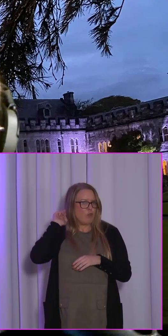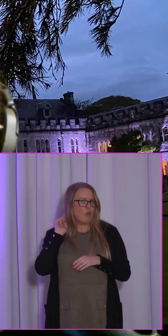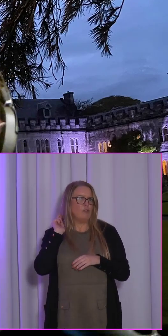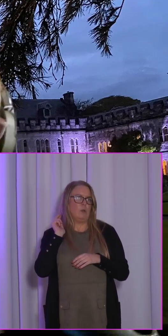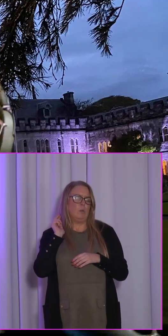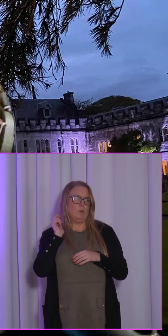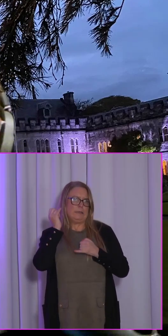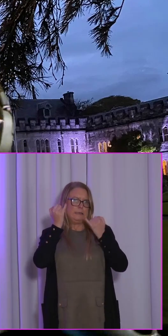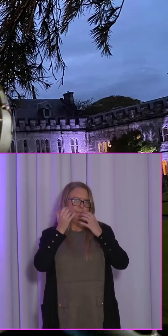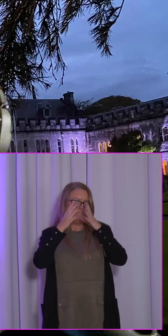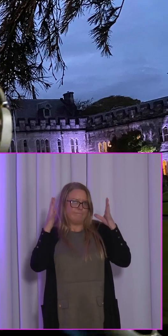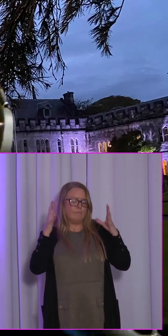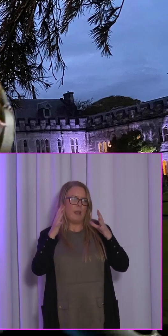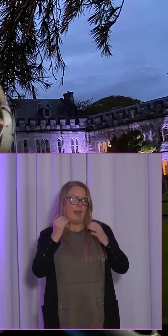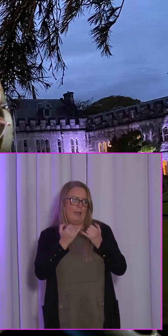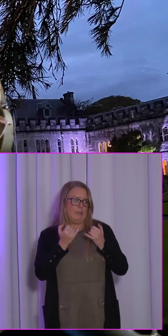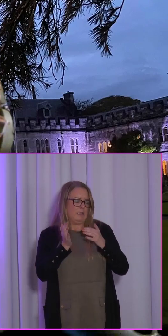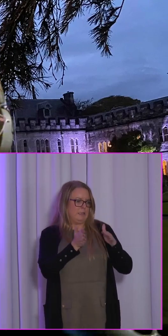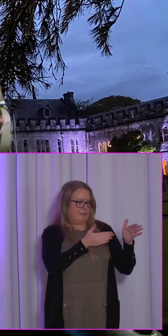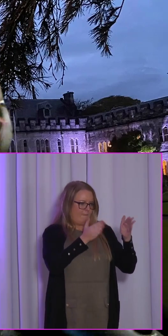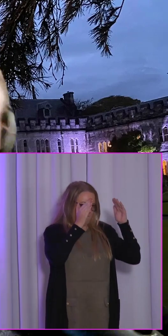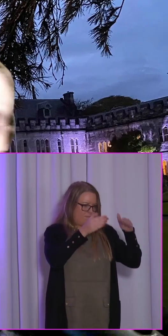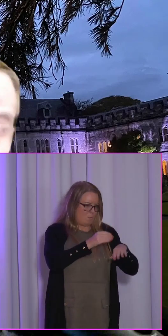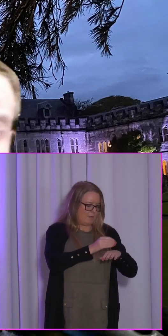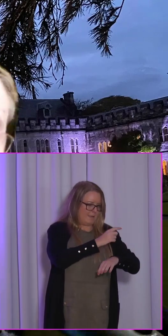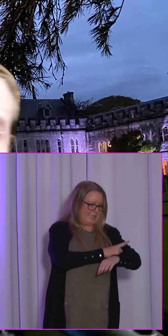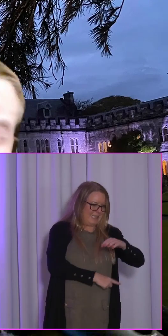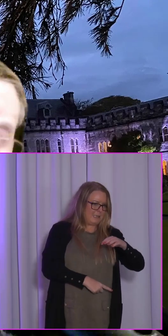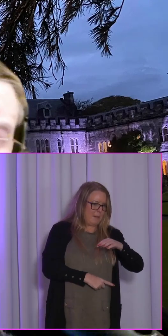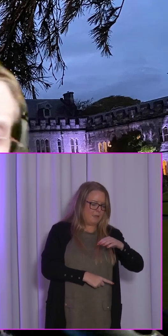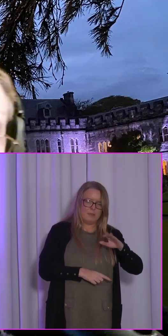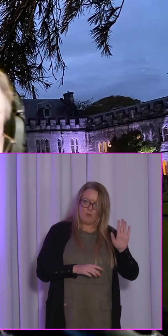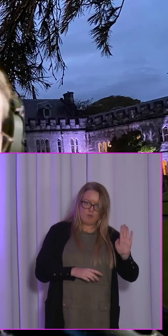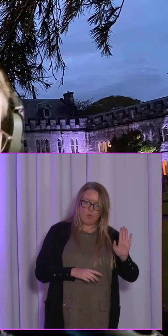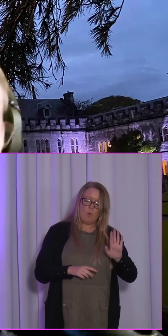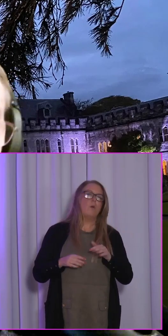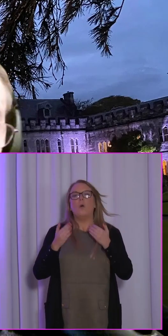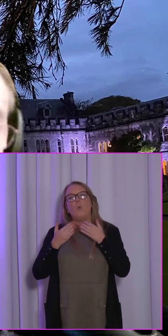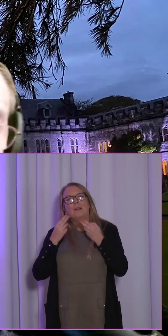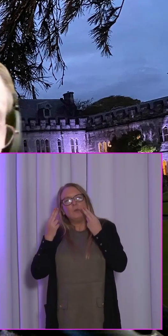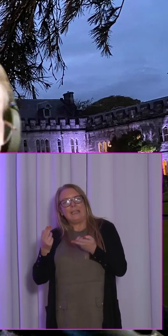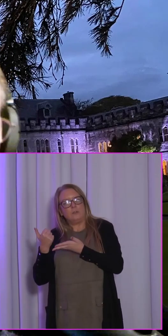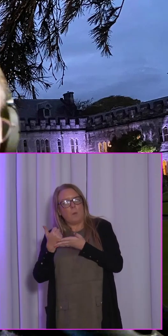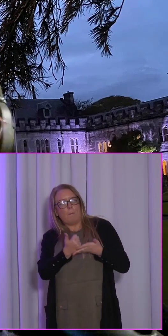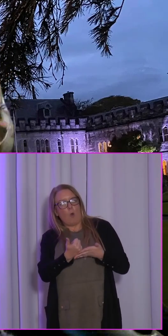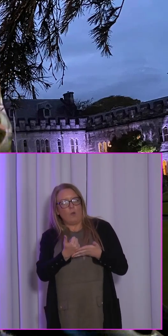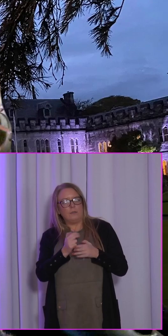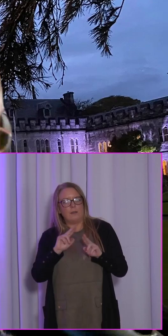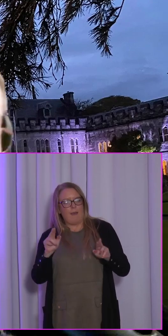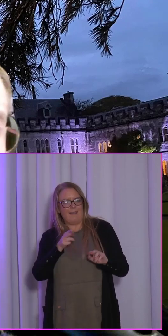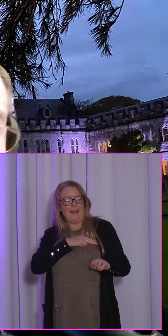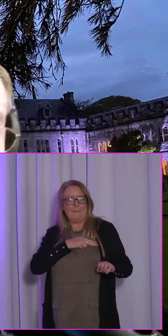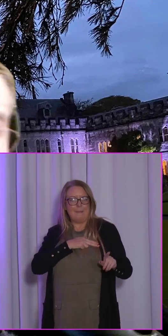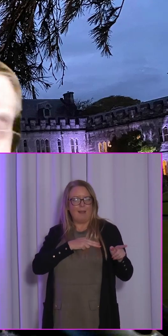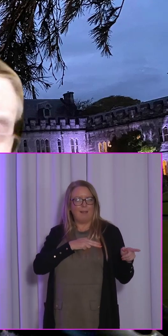of disability more towards what do I need to be supported and not to be labelled. Now, we know that we